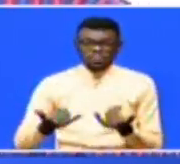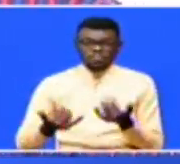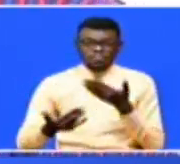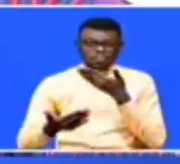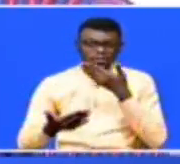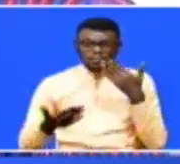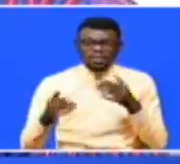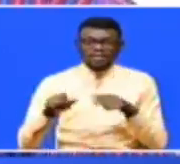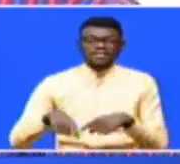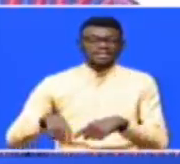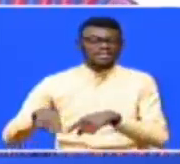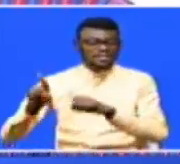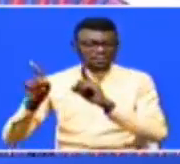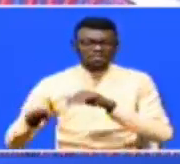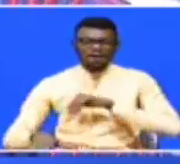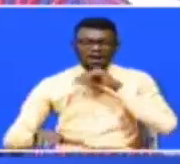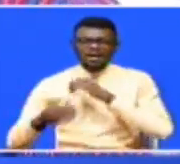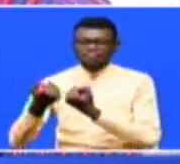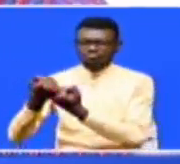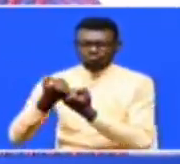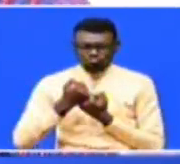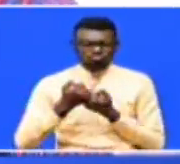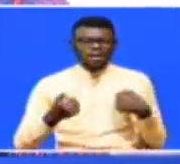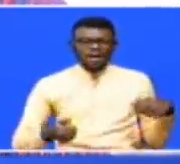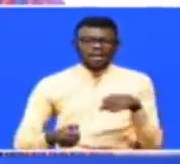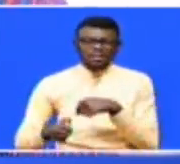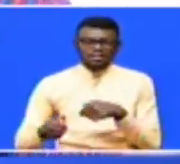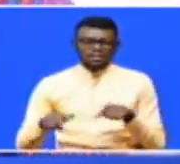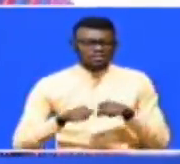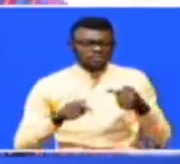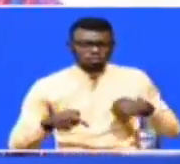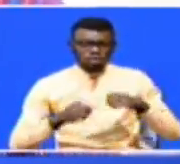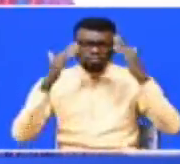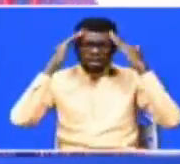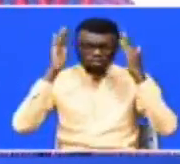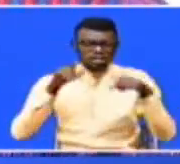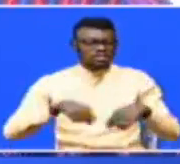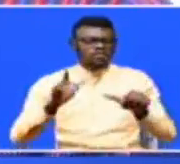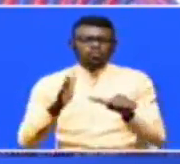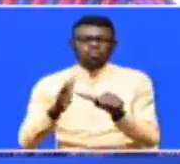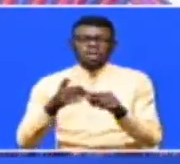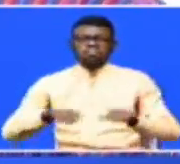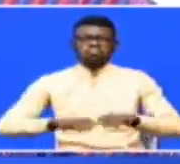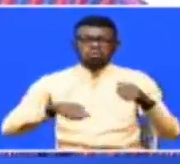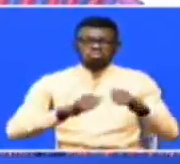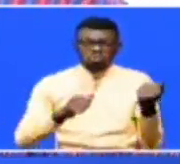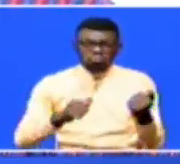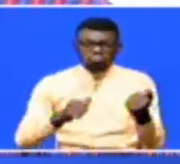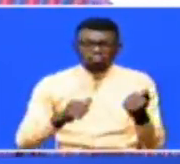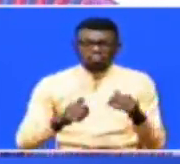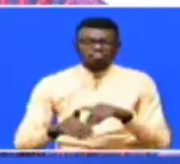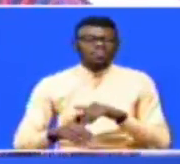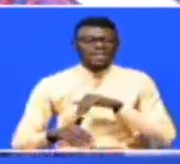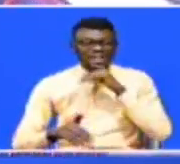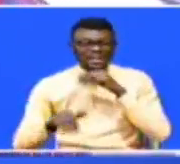he reciprocates and supports us. We are aware he's behind all these machinations. He's behind the dissolution